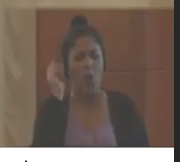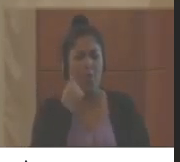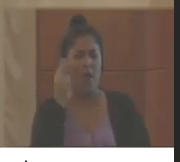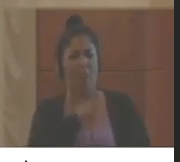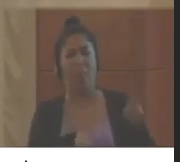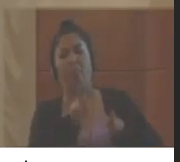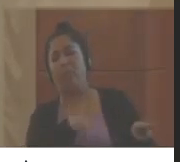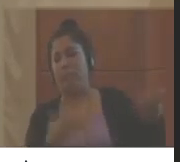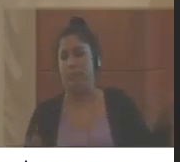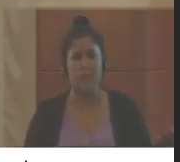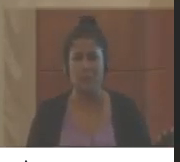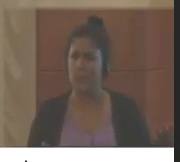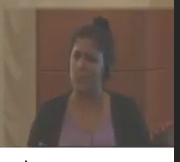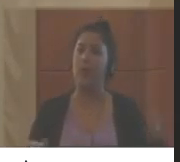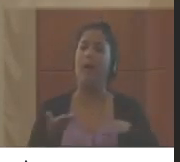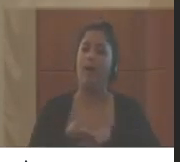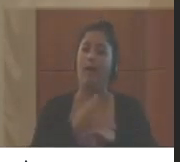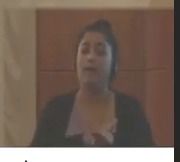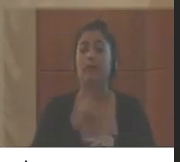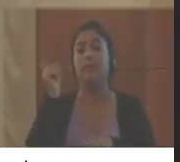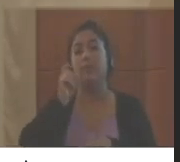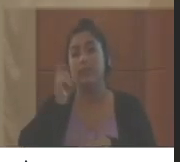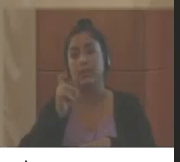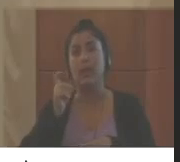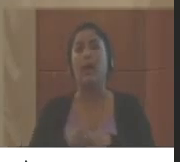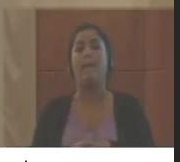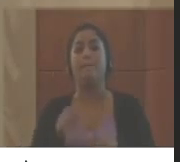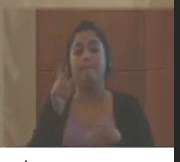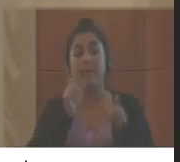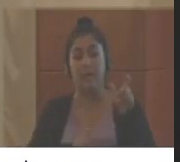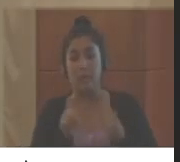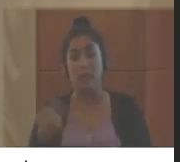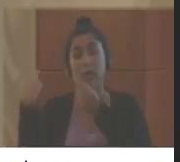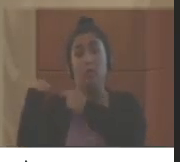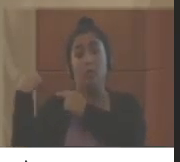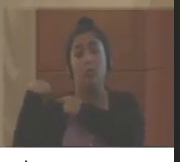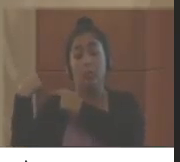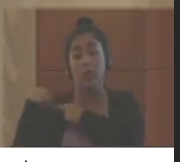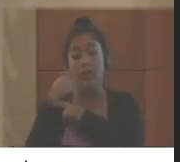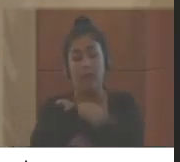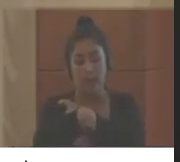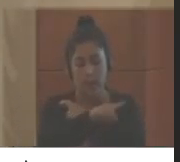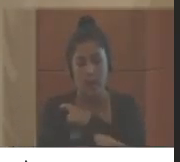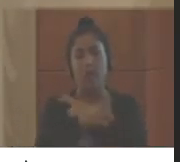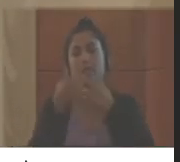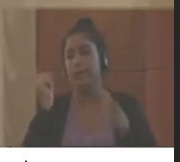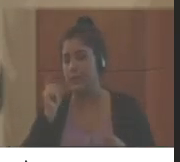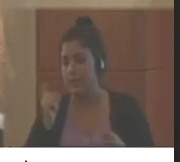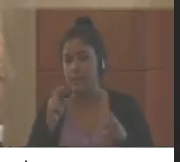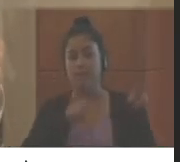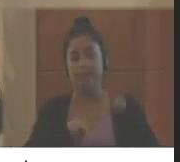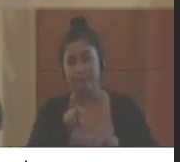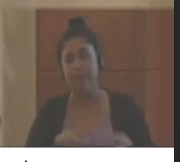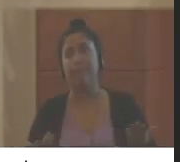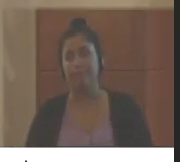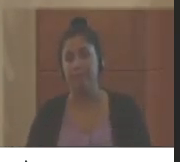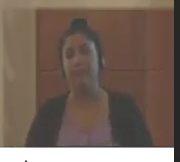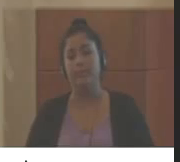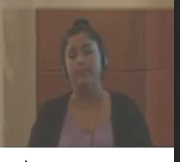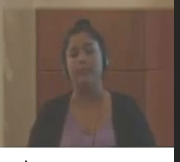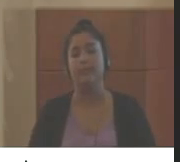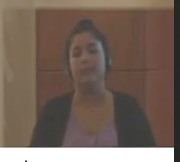has other components, and people who make the laws, the Congress, the lawmakers, the